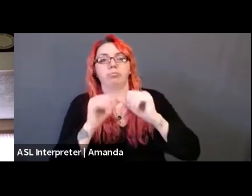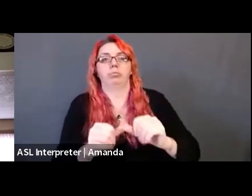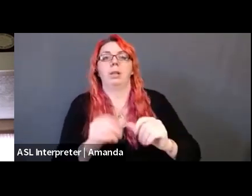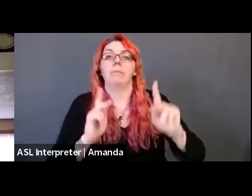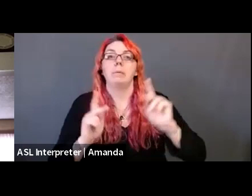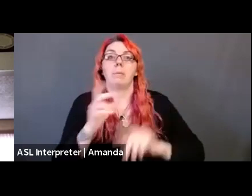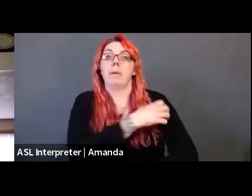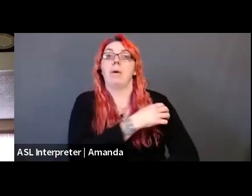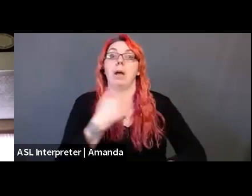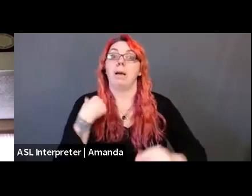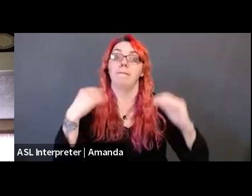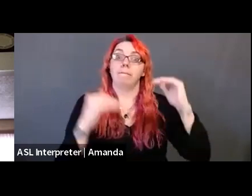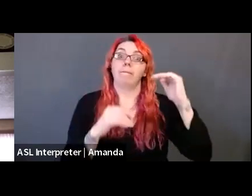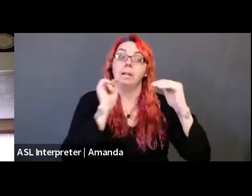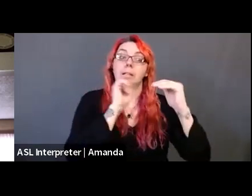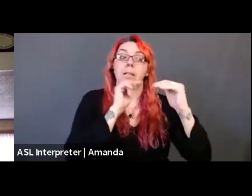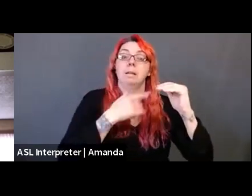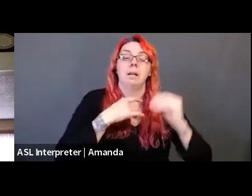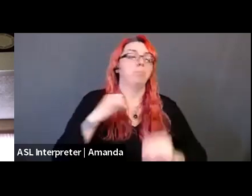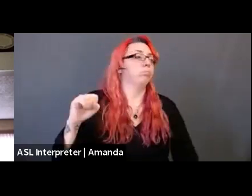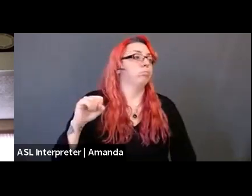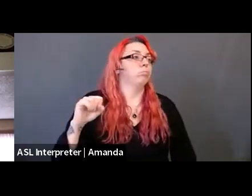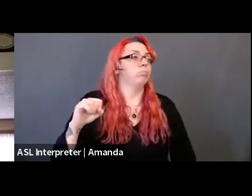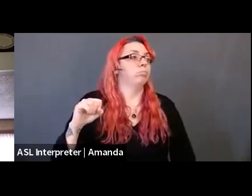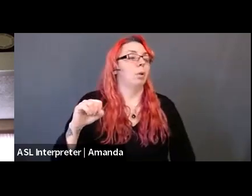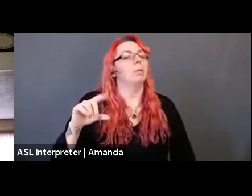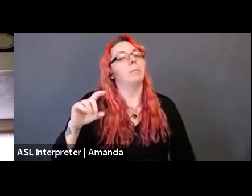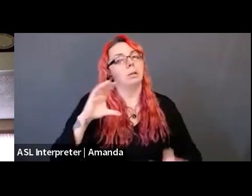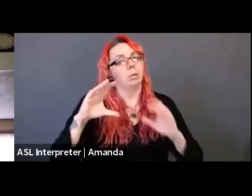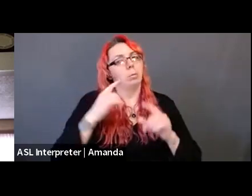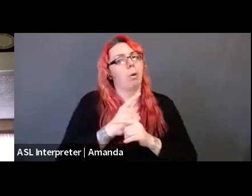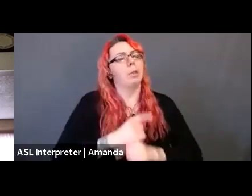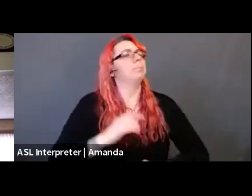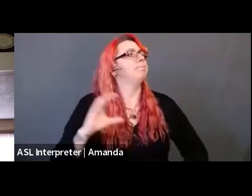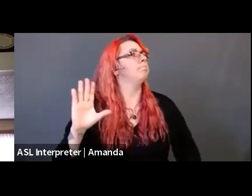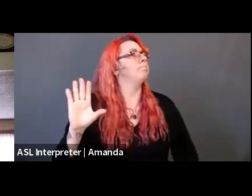to communicate in a certain specific way in order to be heard.